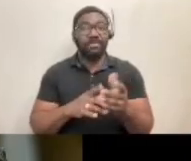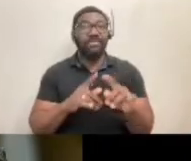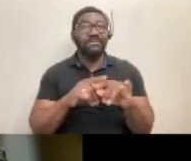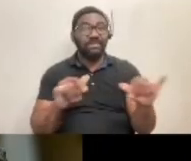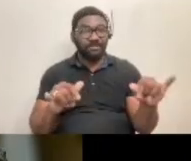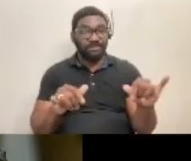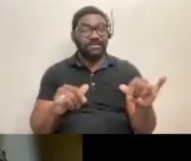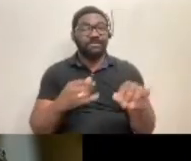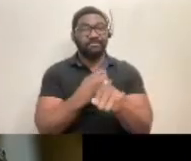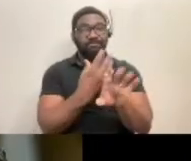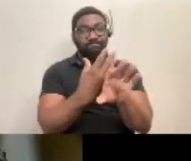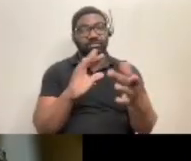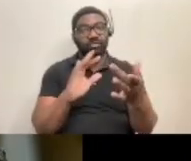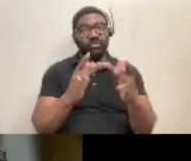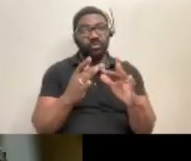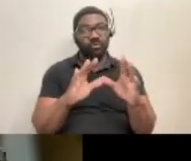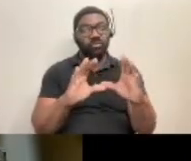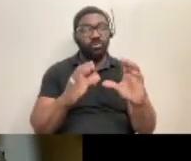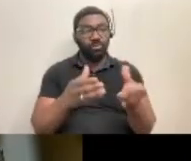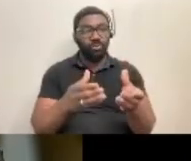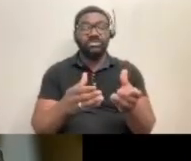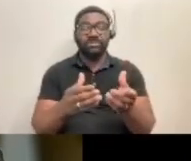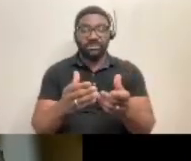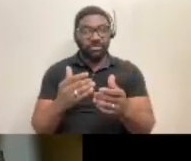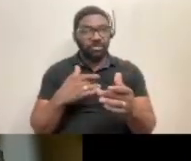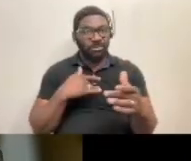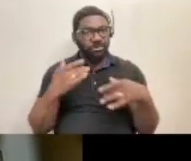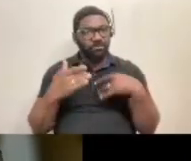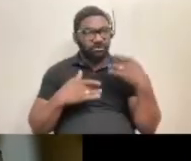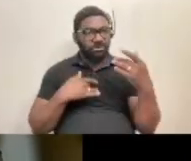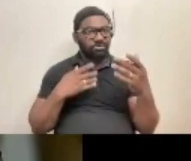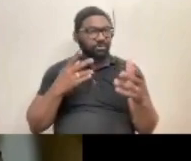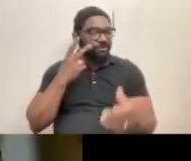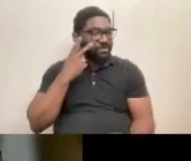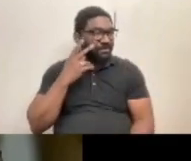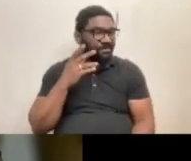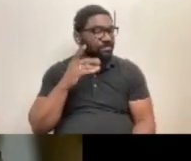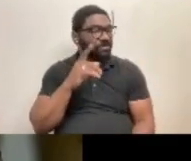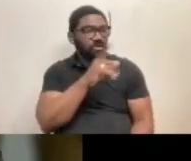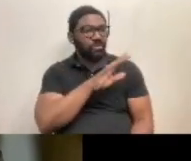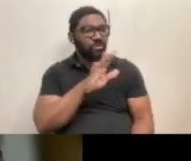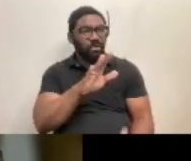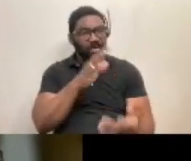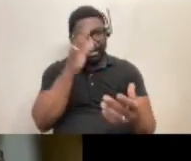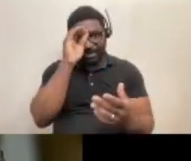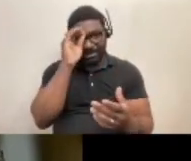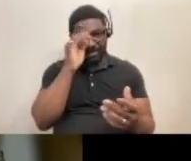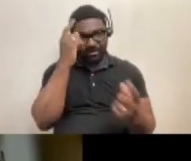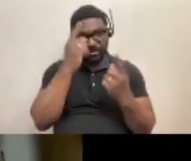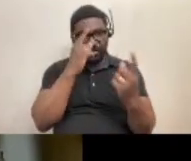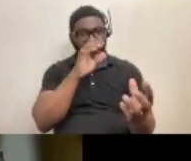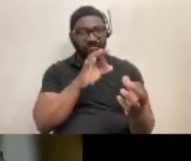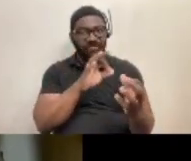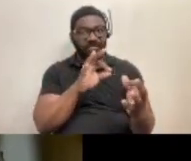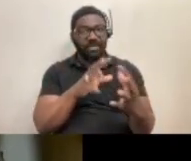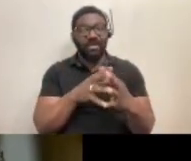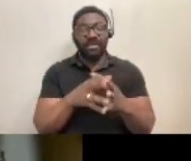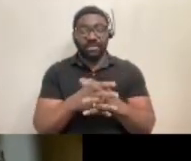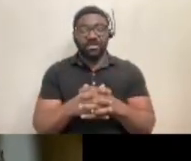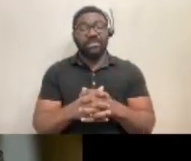and we're excited to hear about some of the feedback that we've received from that, because again,